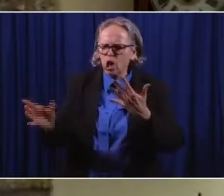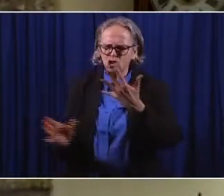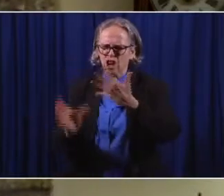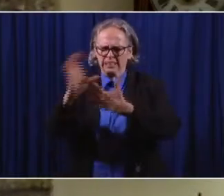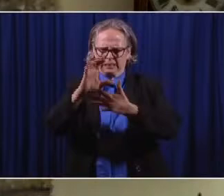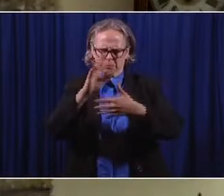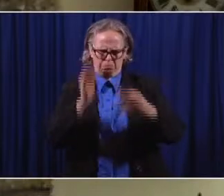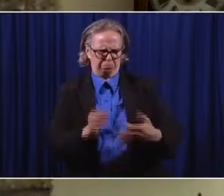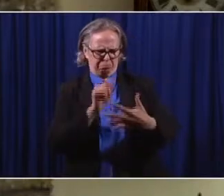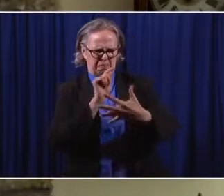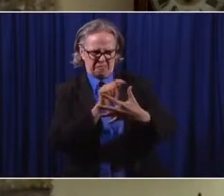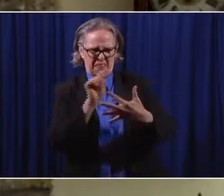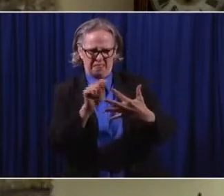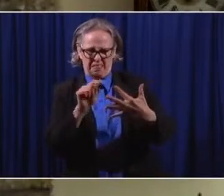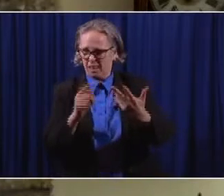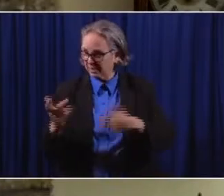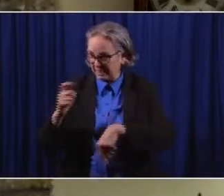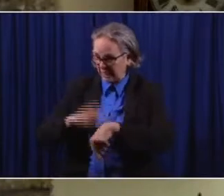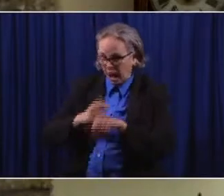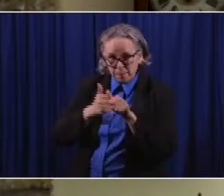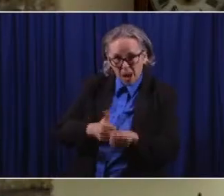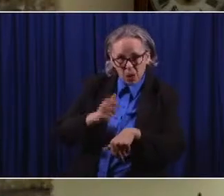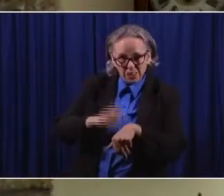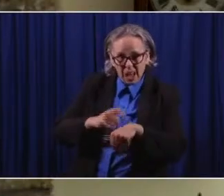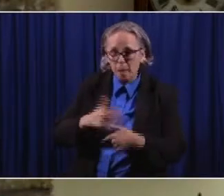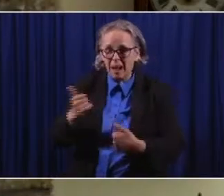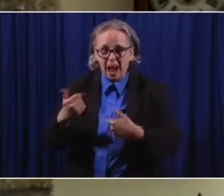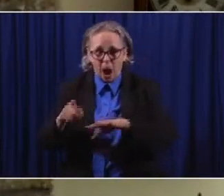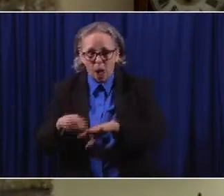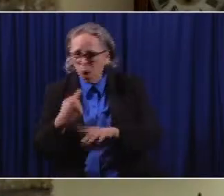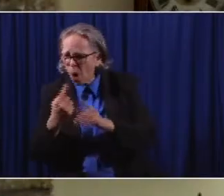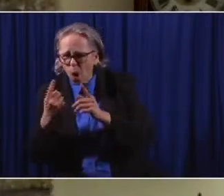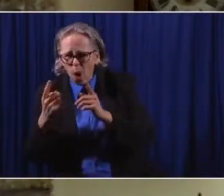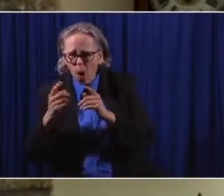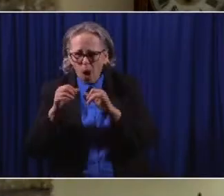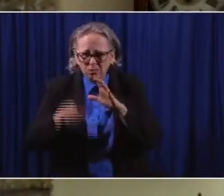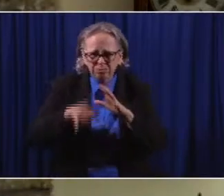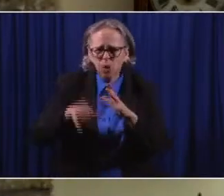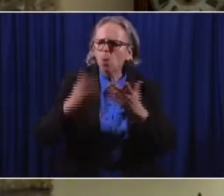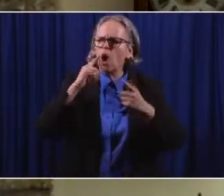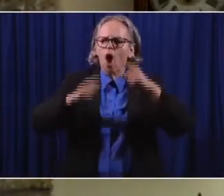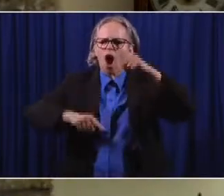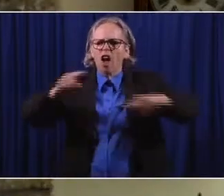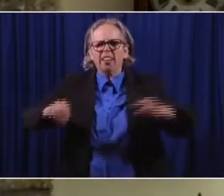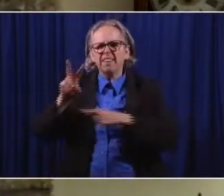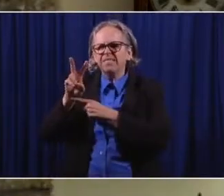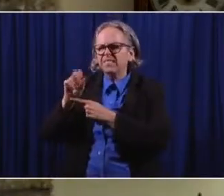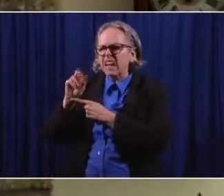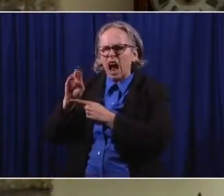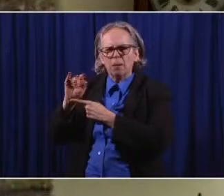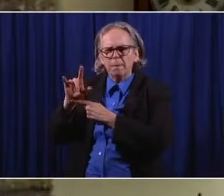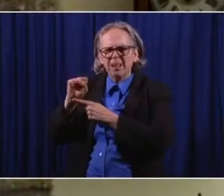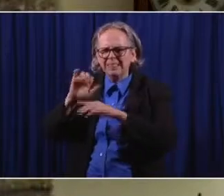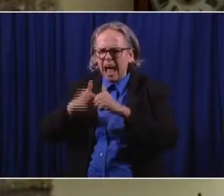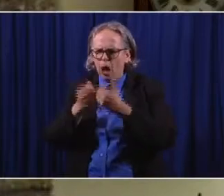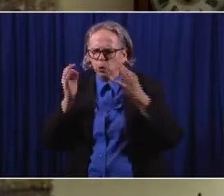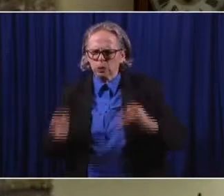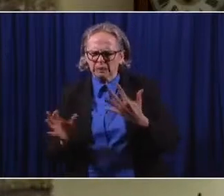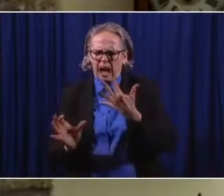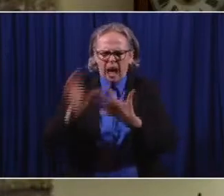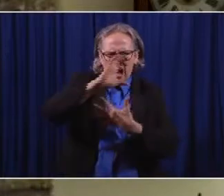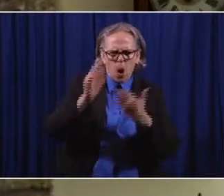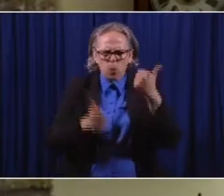length in time they're with somebody, and I mean, how do you just maybe give us a couple of examples of maybe an example of where